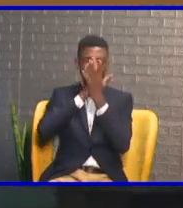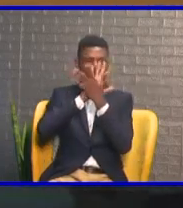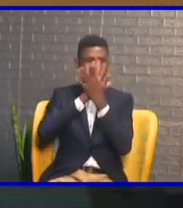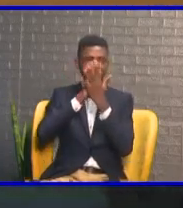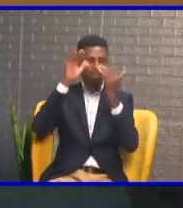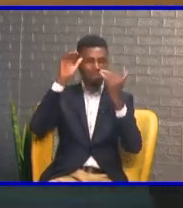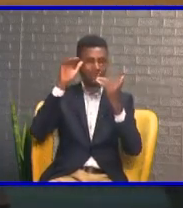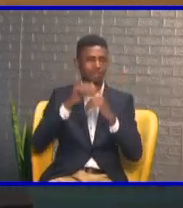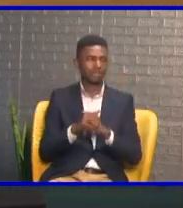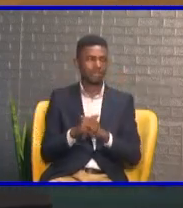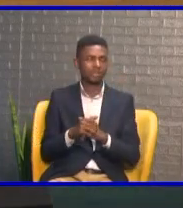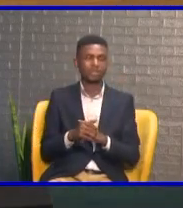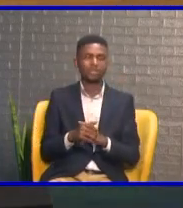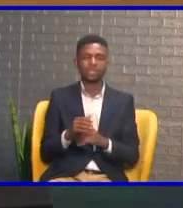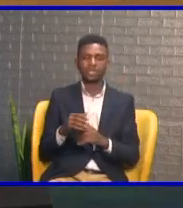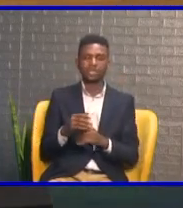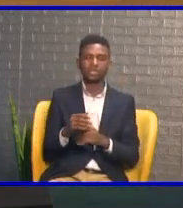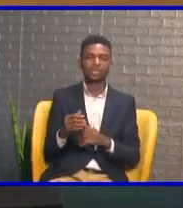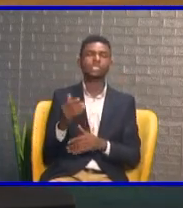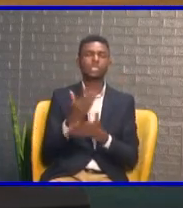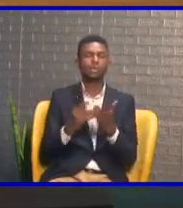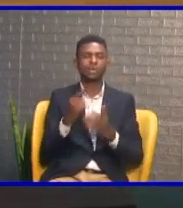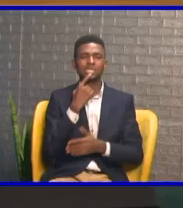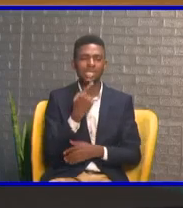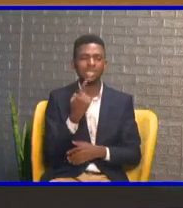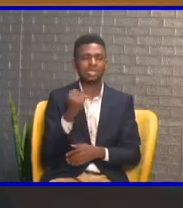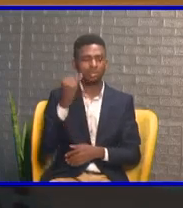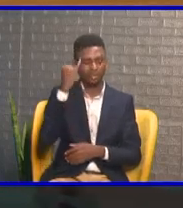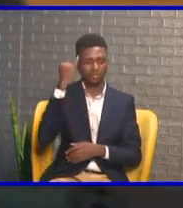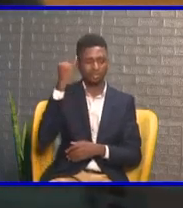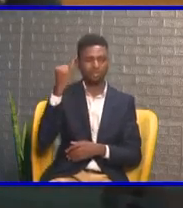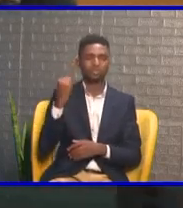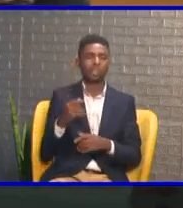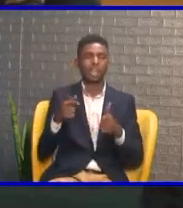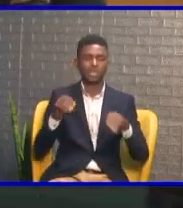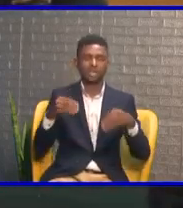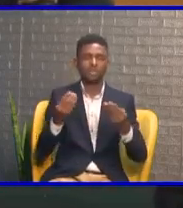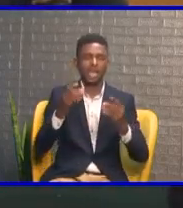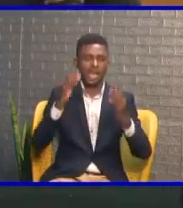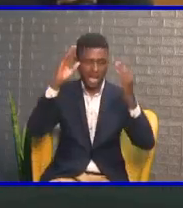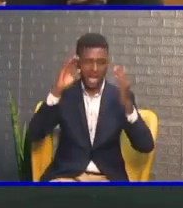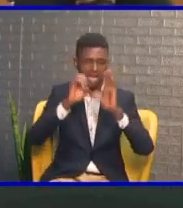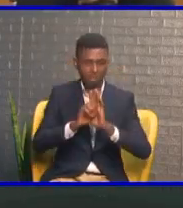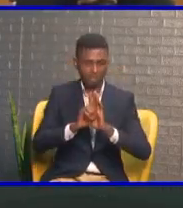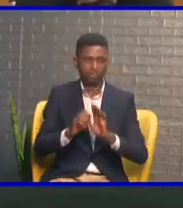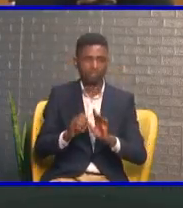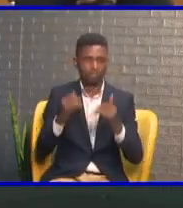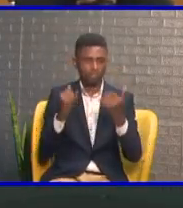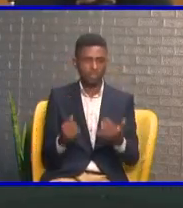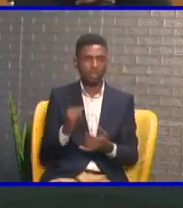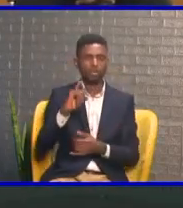our imagination. Someone say imagination. Let me give you an example. Go with me to Joshua chapter